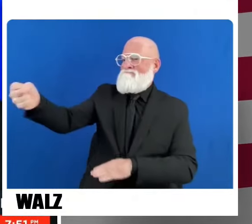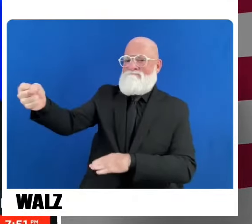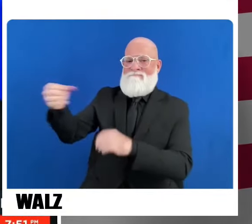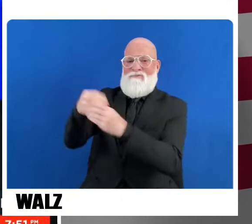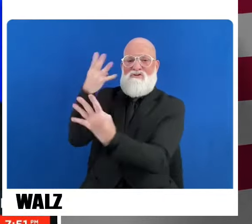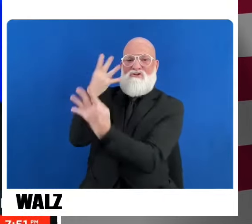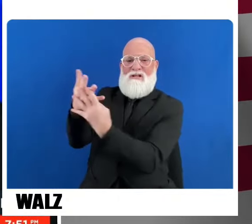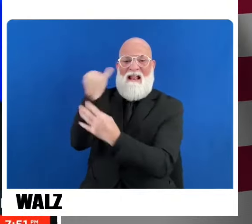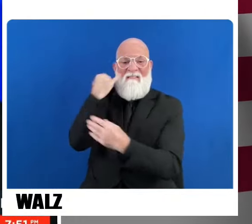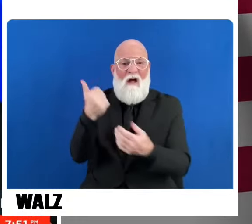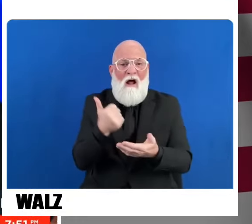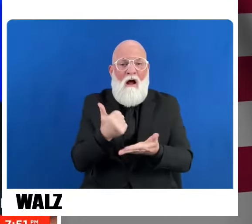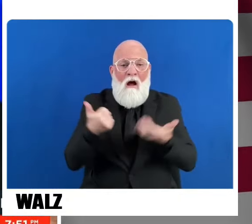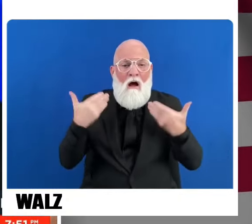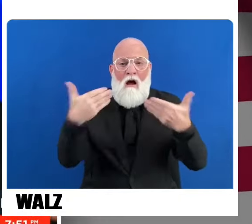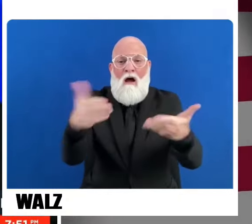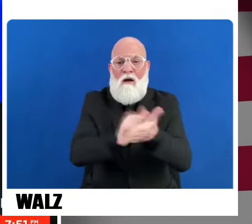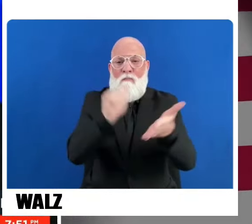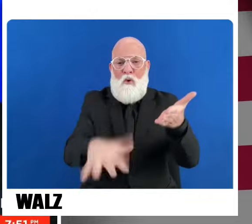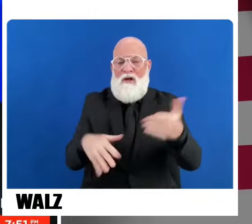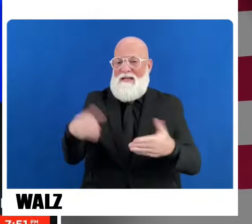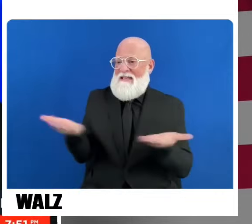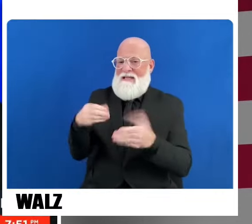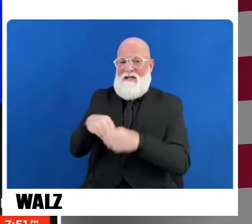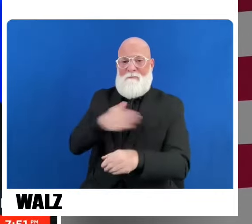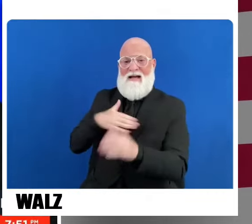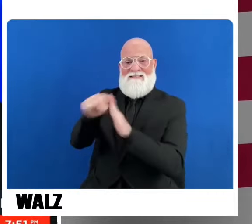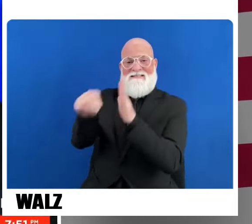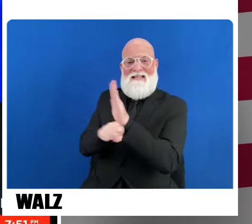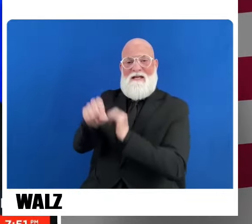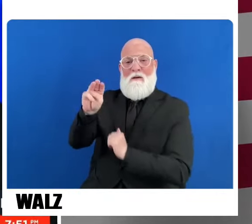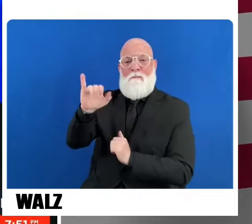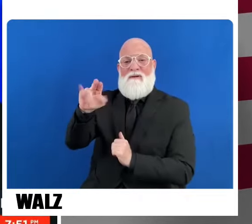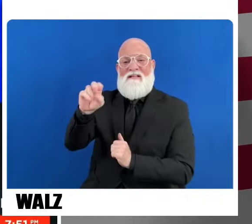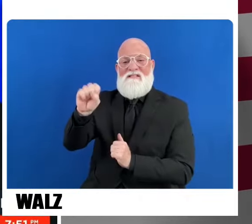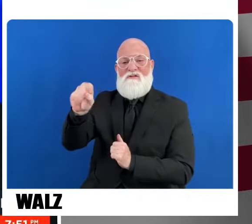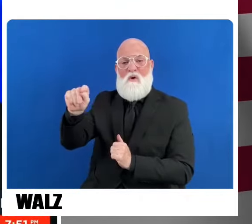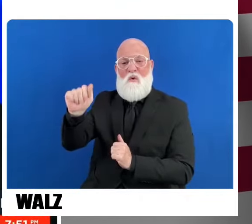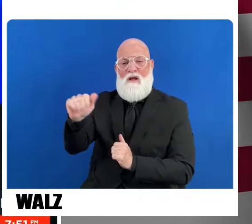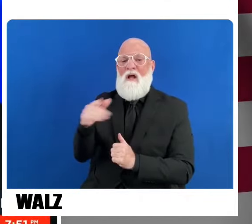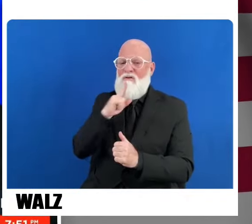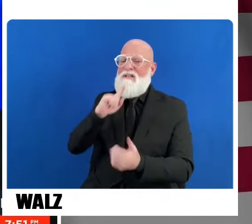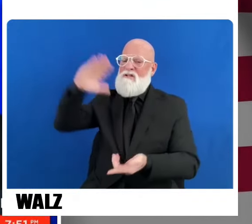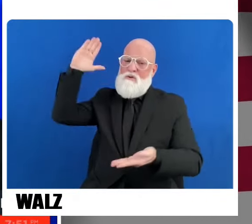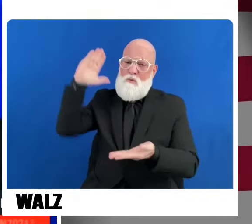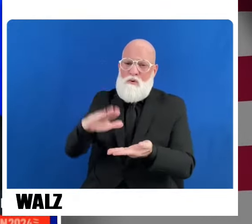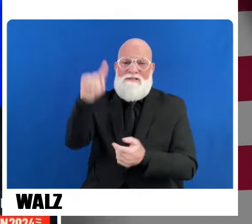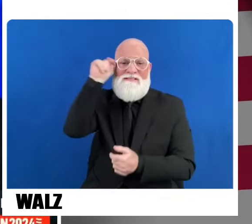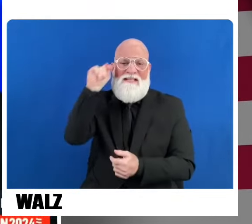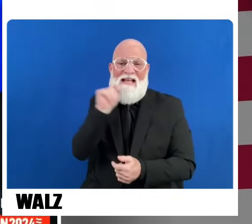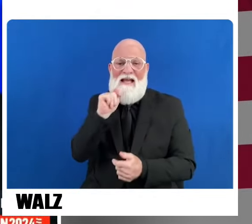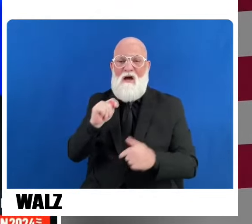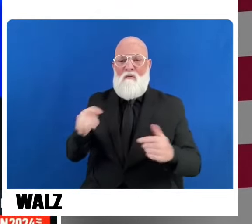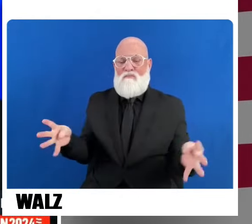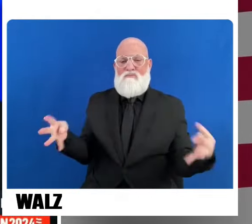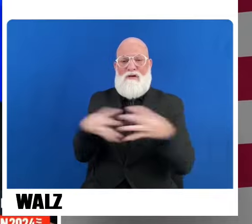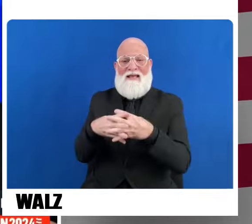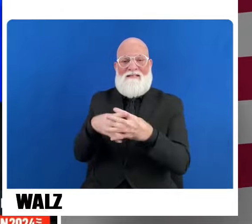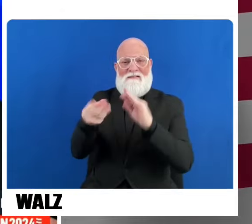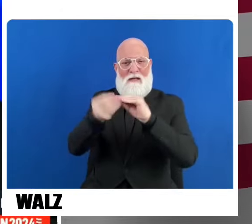rates. We understand that too. We know that the options need to be available, and we make that true. We also make it, we're a top 3